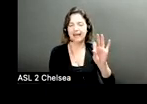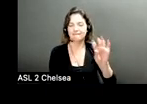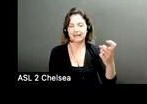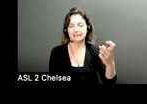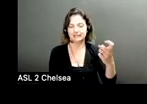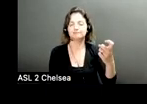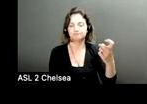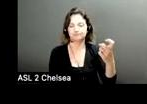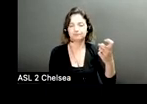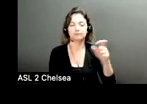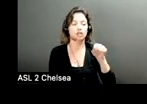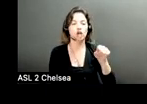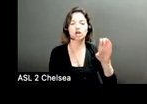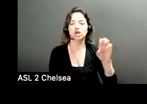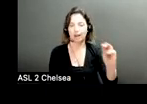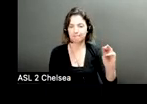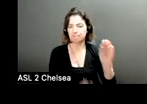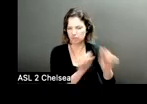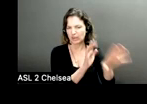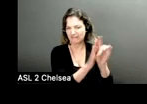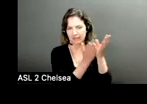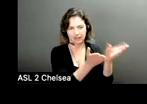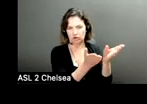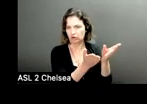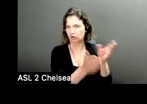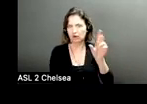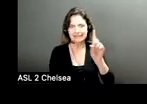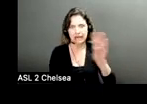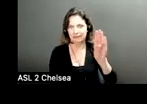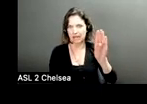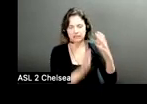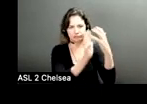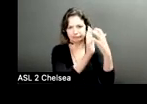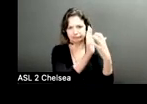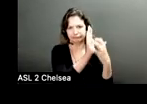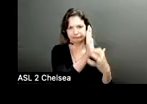then X.com, which has a huge database of these panels with these